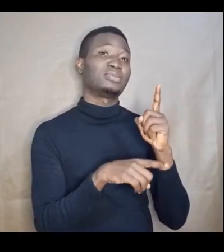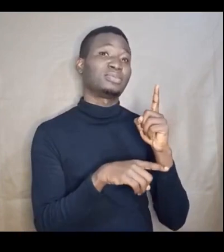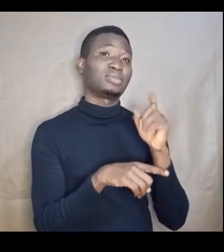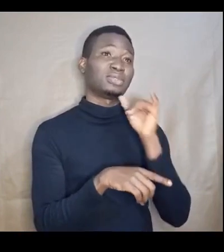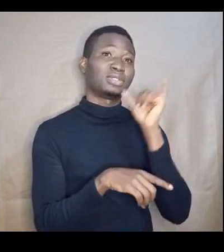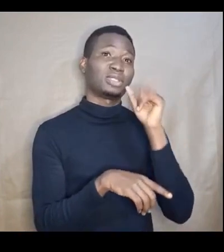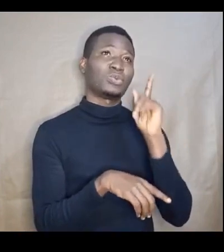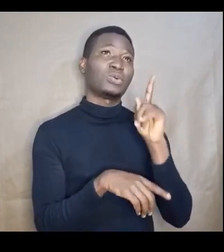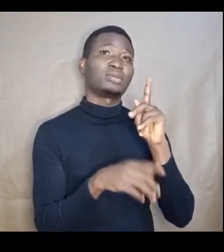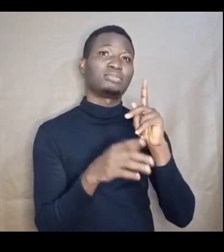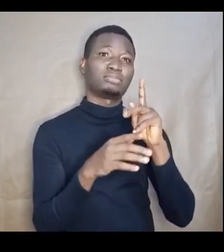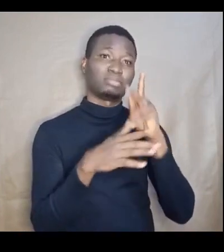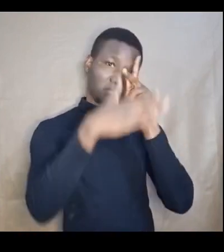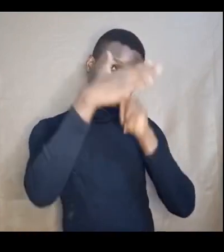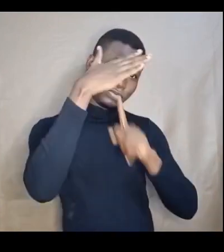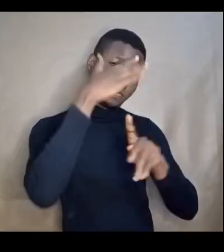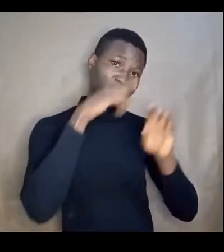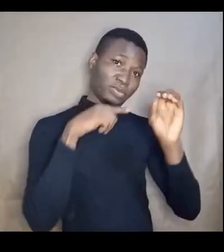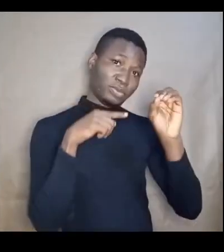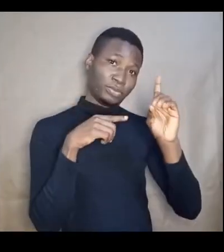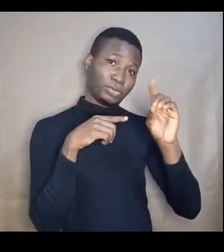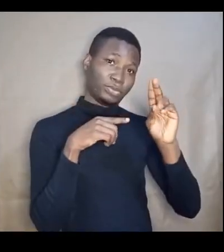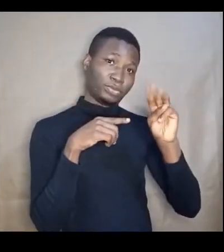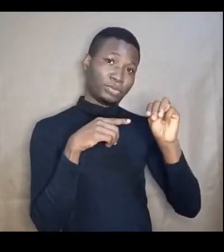prophet, Odumeje,